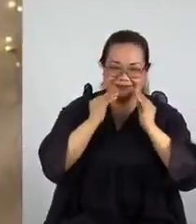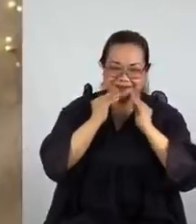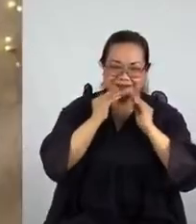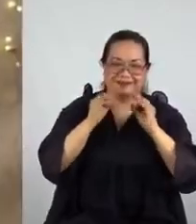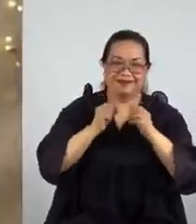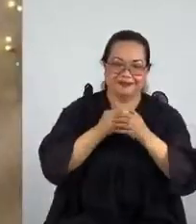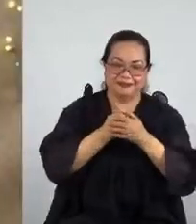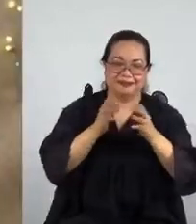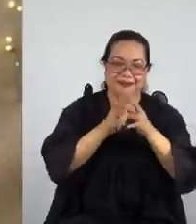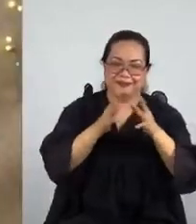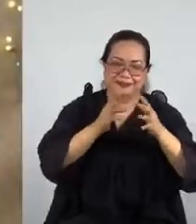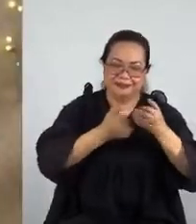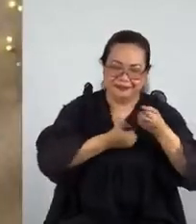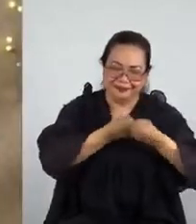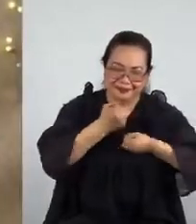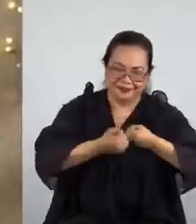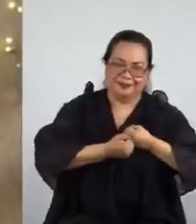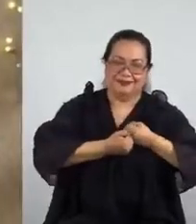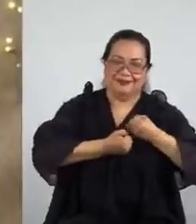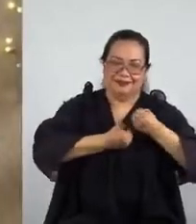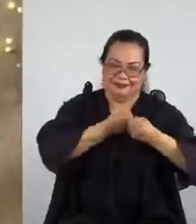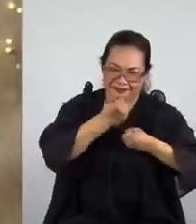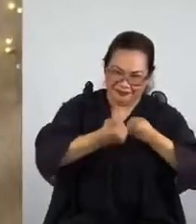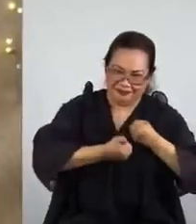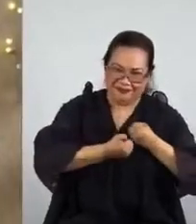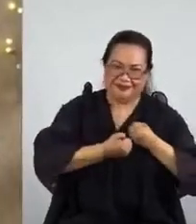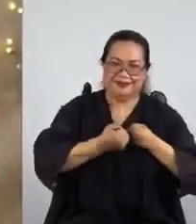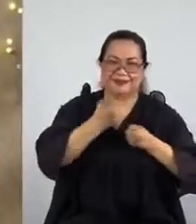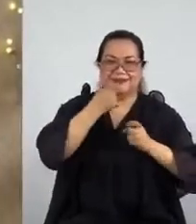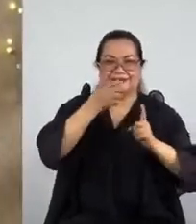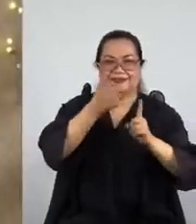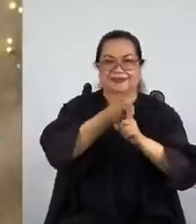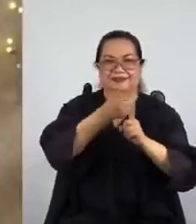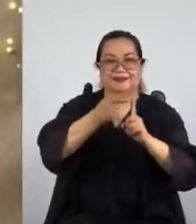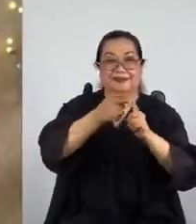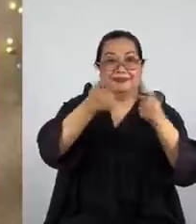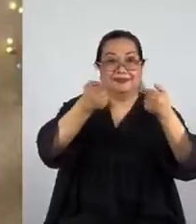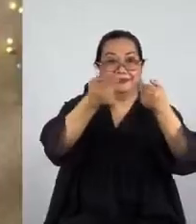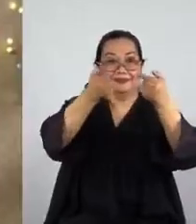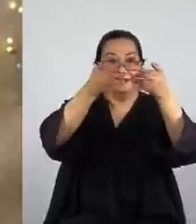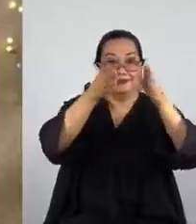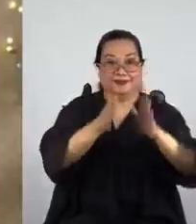with grief. He suffered from the hostility of sinners.